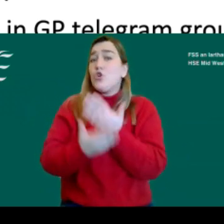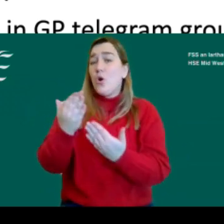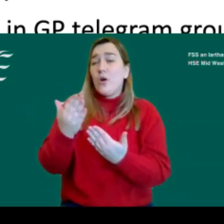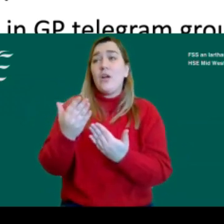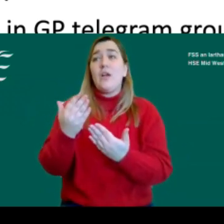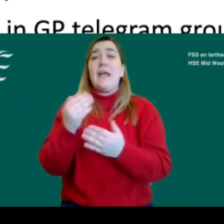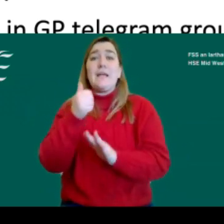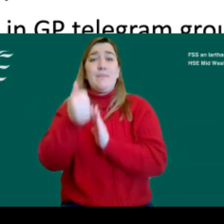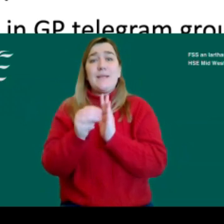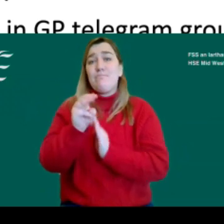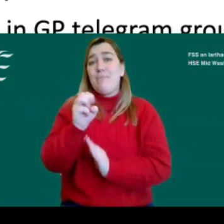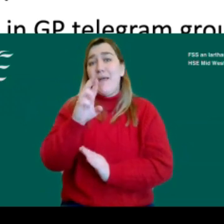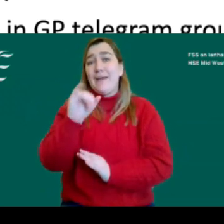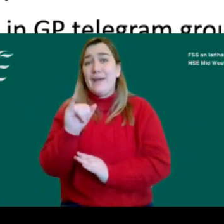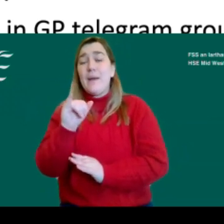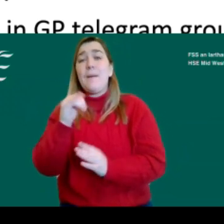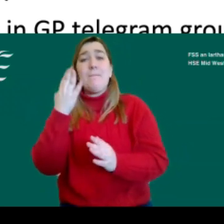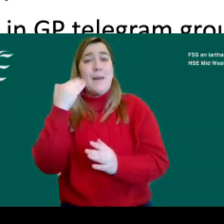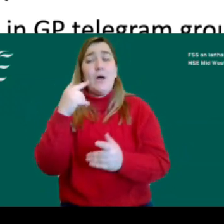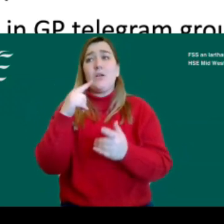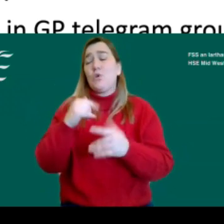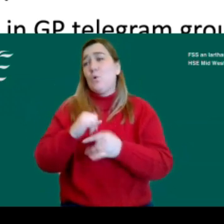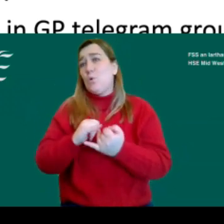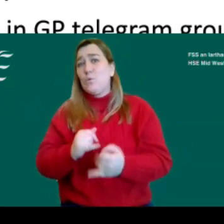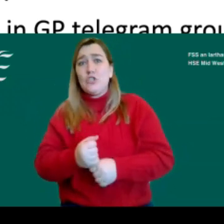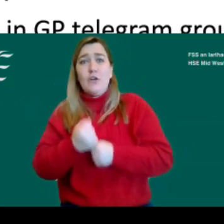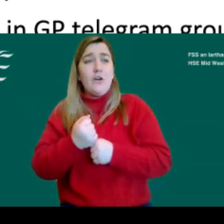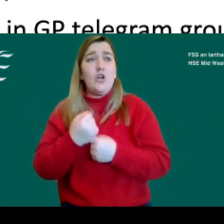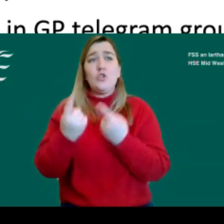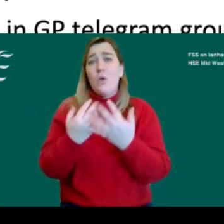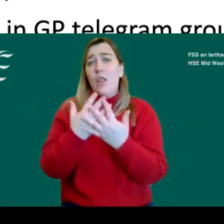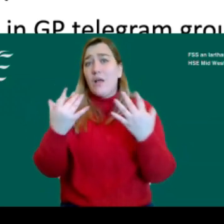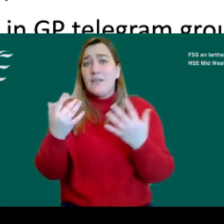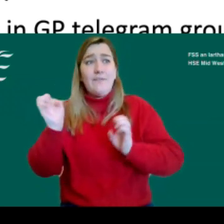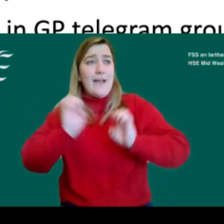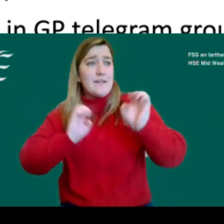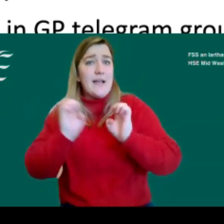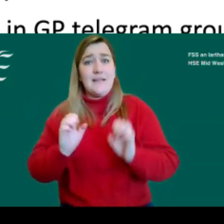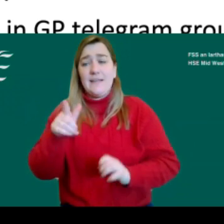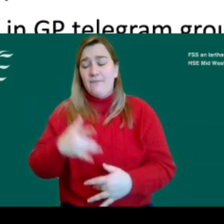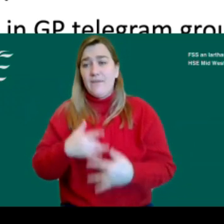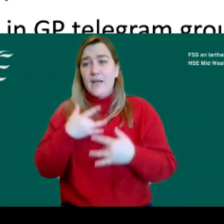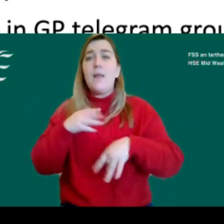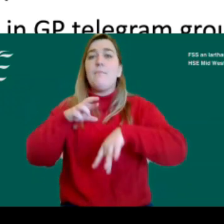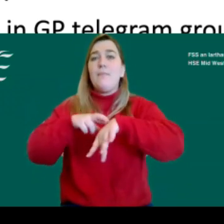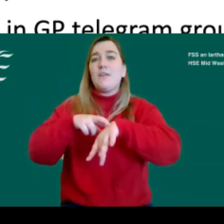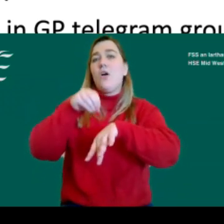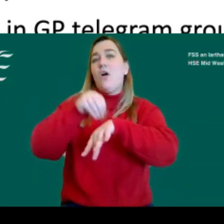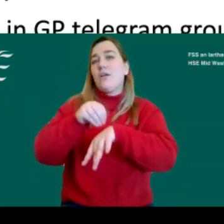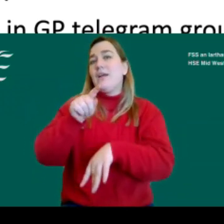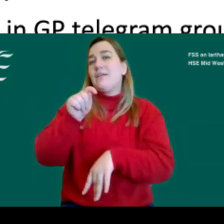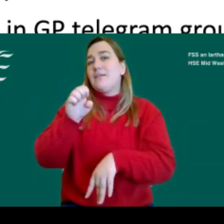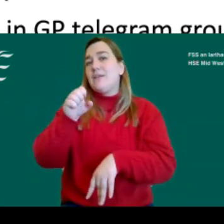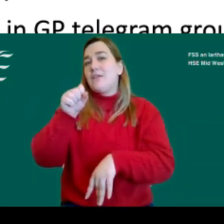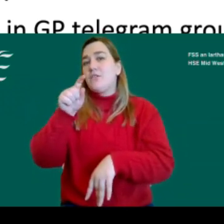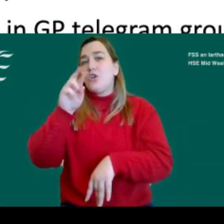do a lot of exercise, they often feel much better on testosterone. So their libido will improve. And sometimes they feel their brain fog is improved,